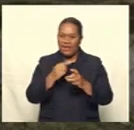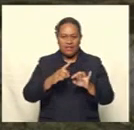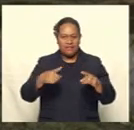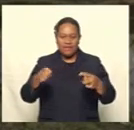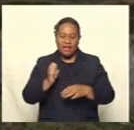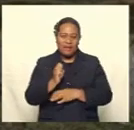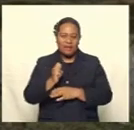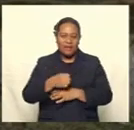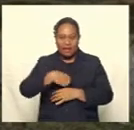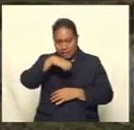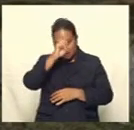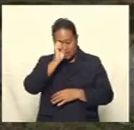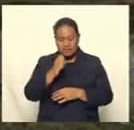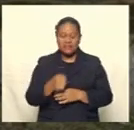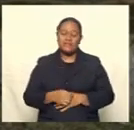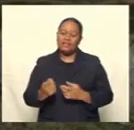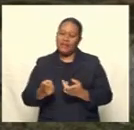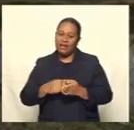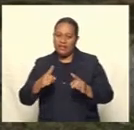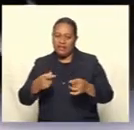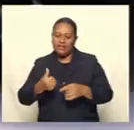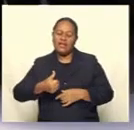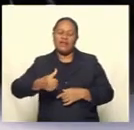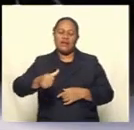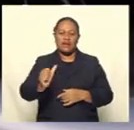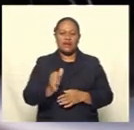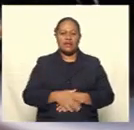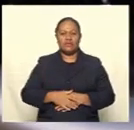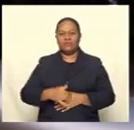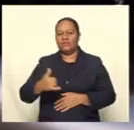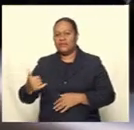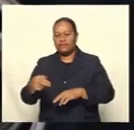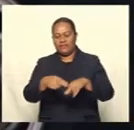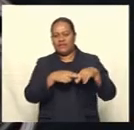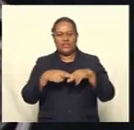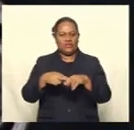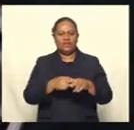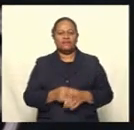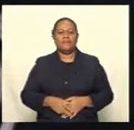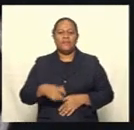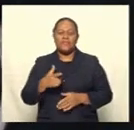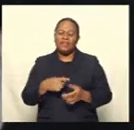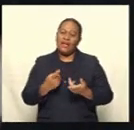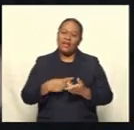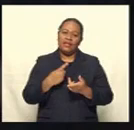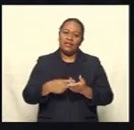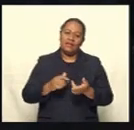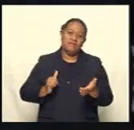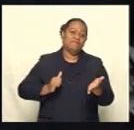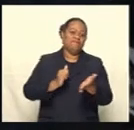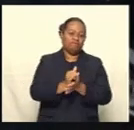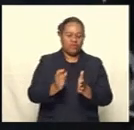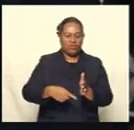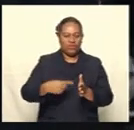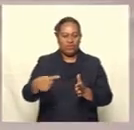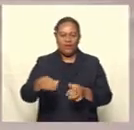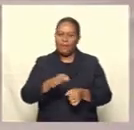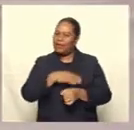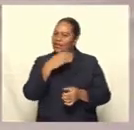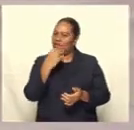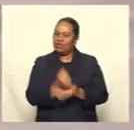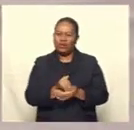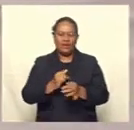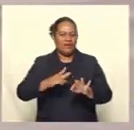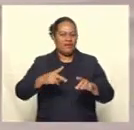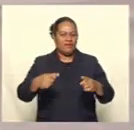are approved, allowing foreigners to depart Fiji. Dedicated freighter services will continue to ensure vital export